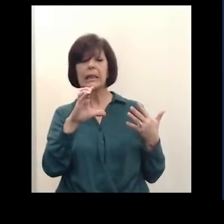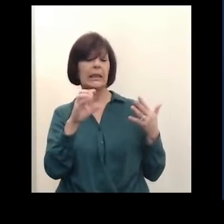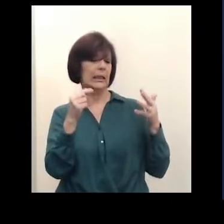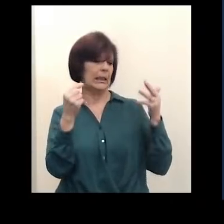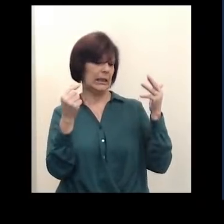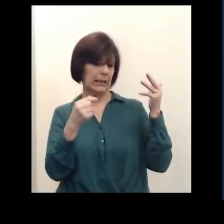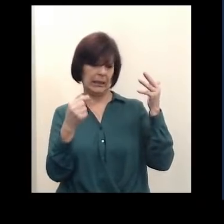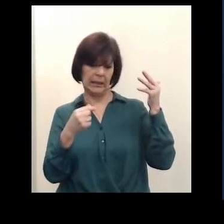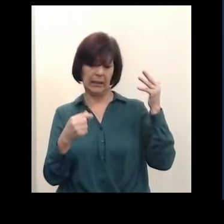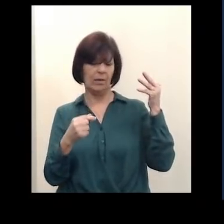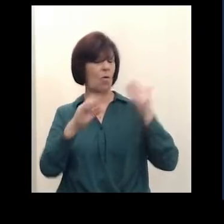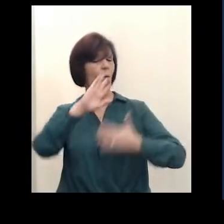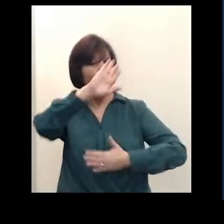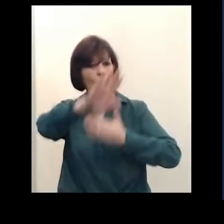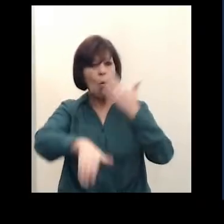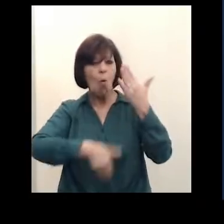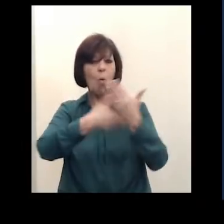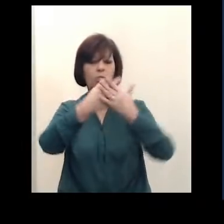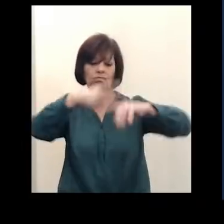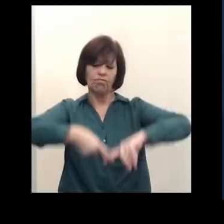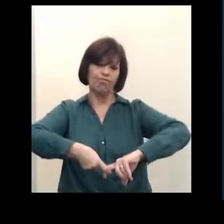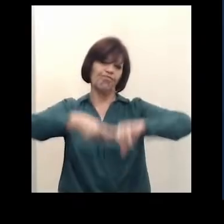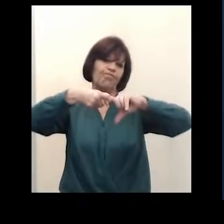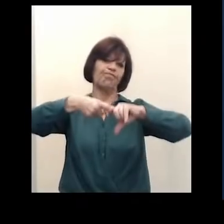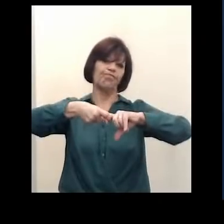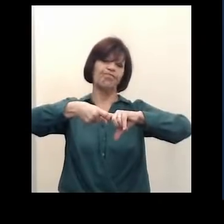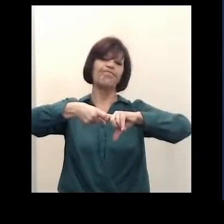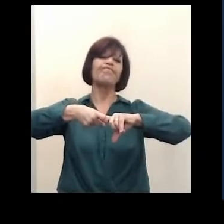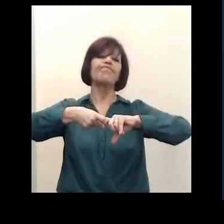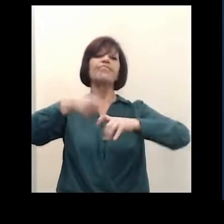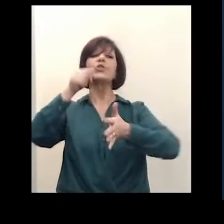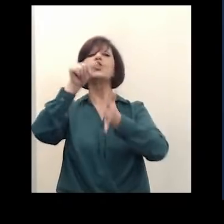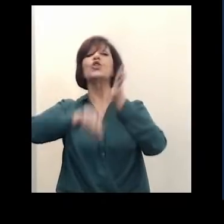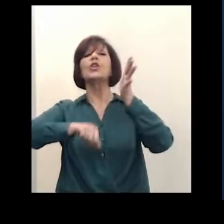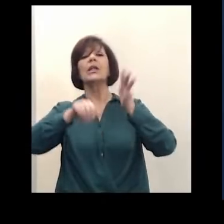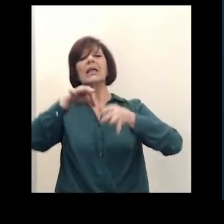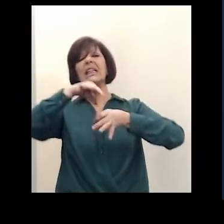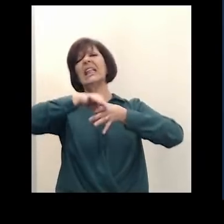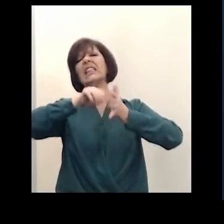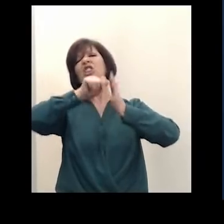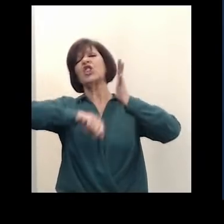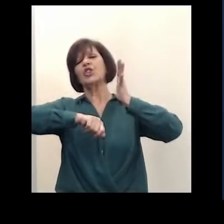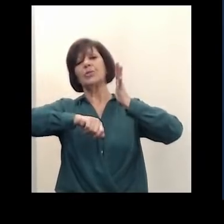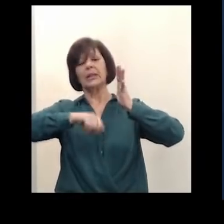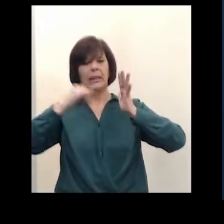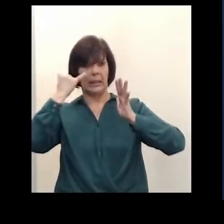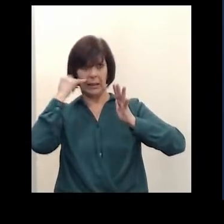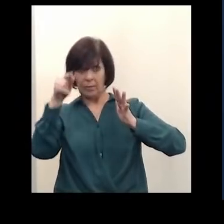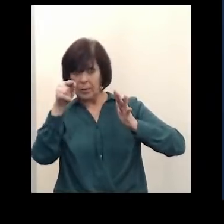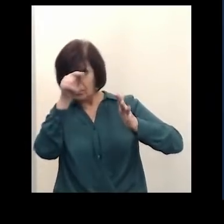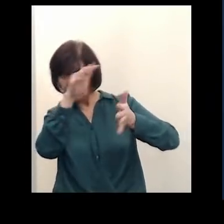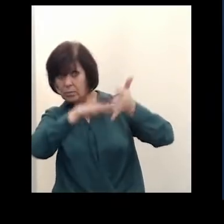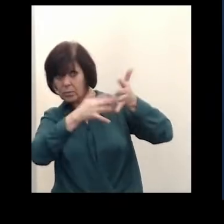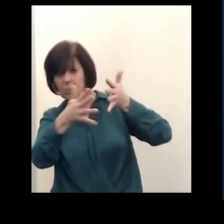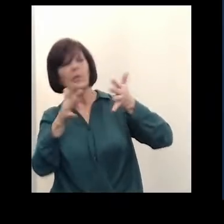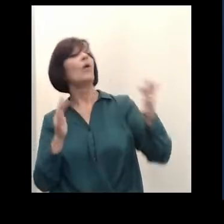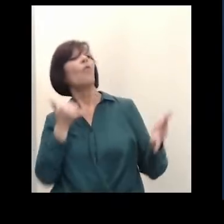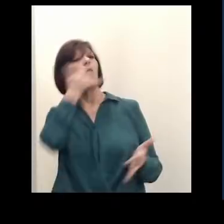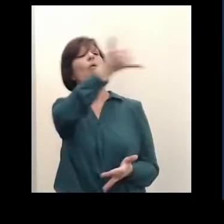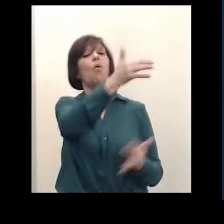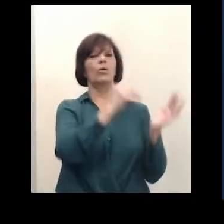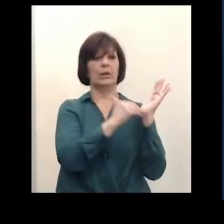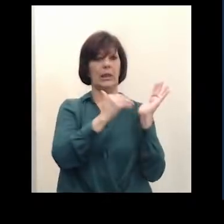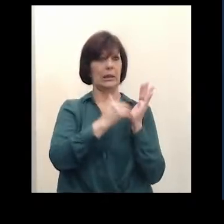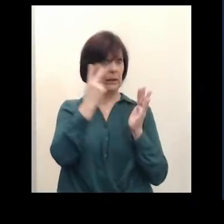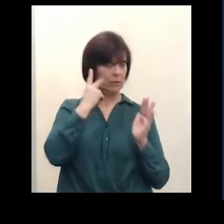will all have to stop elective surgeries. If you have an elective surgery scheduled for any of these locations, you should contact your doctor to find